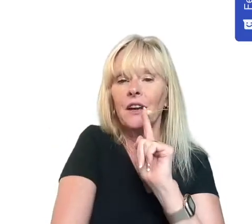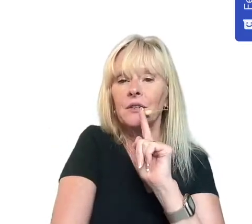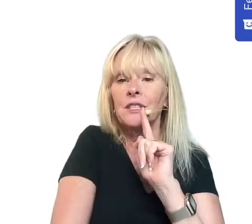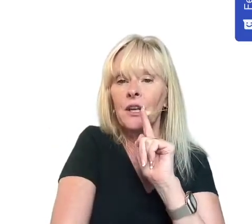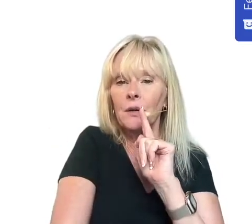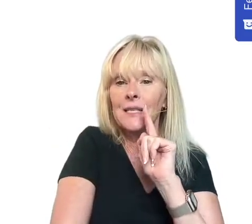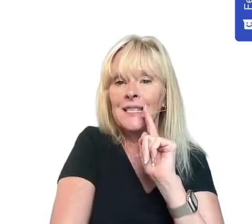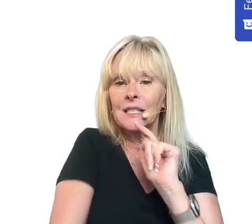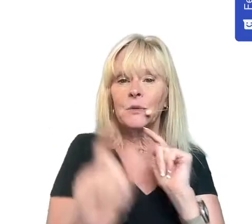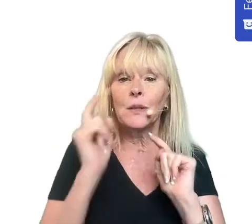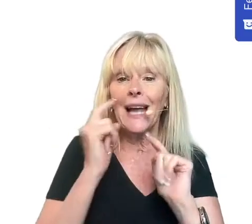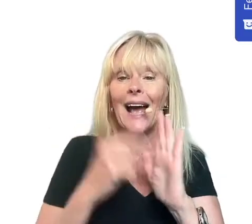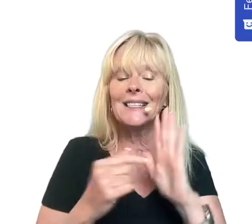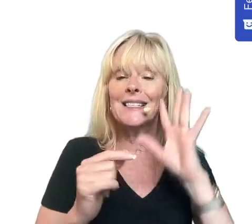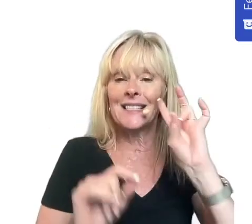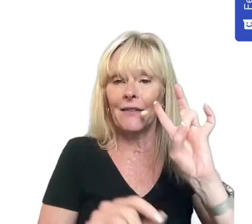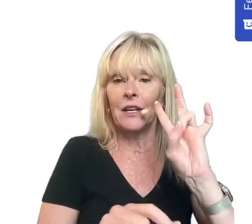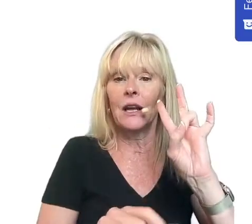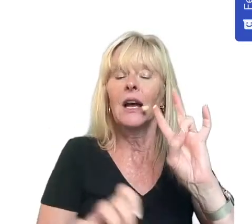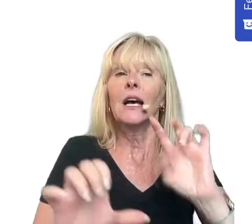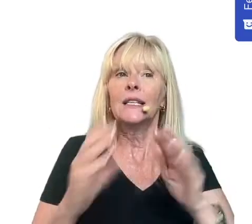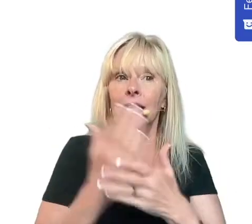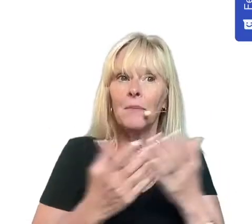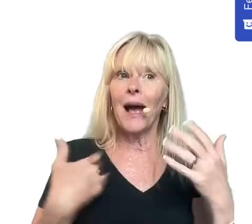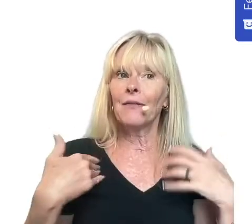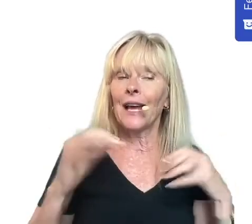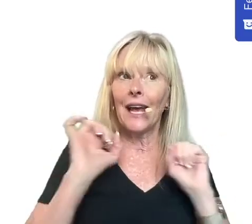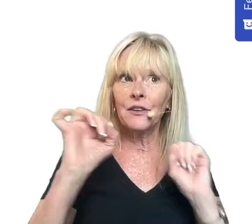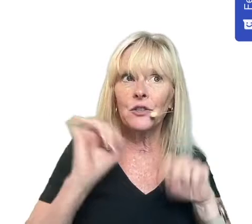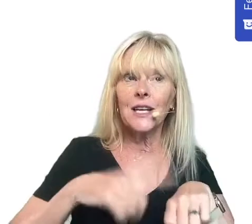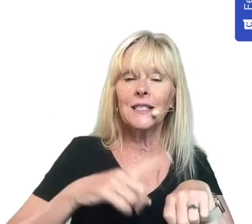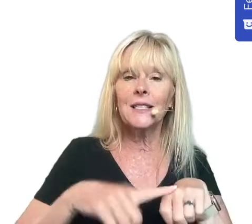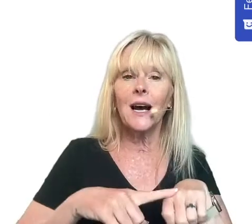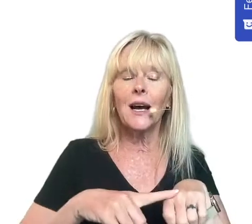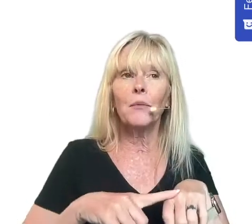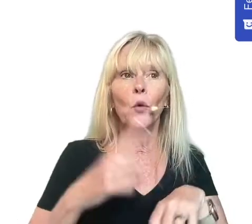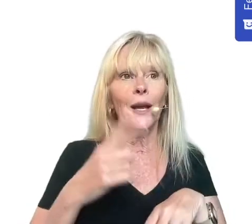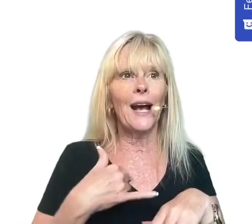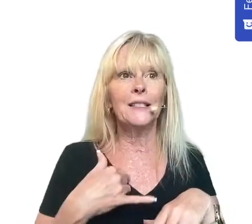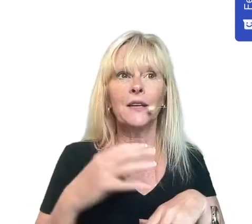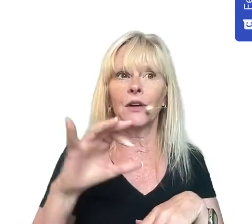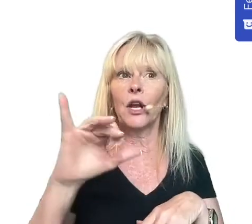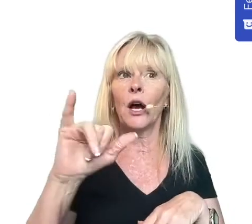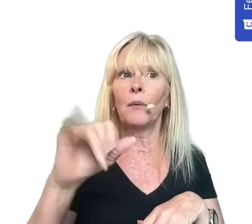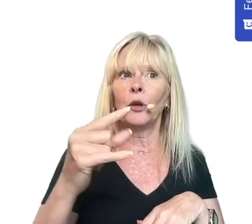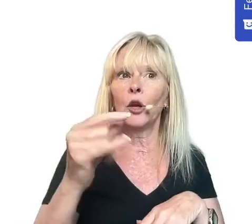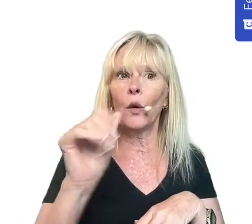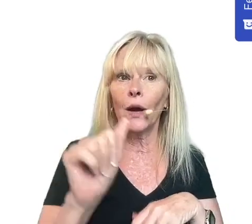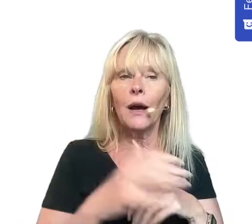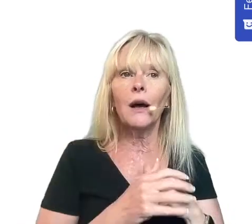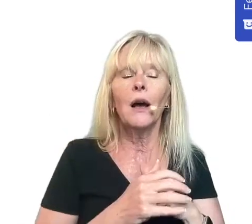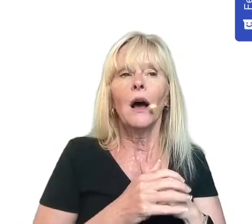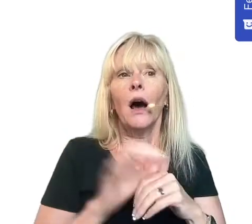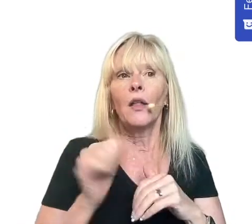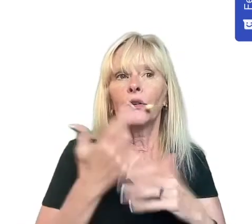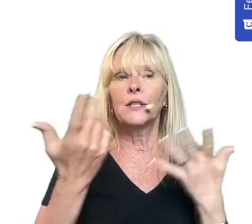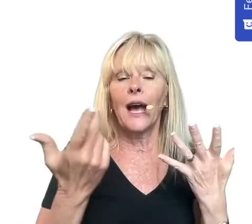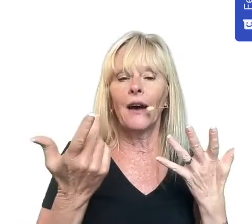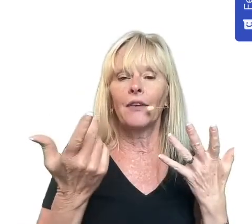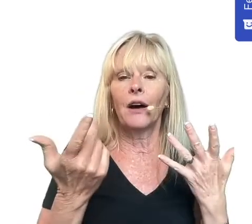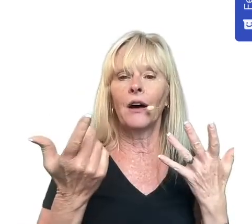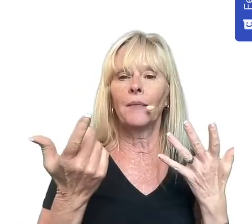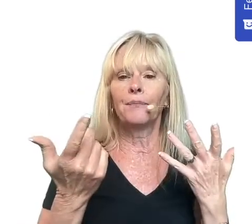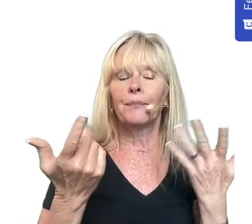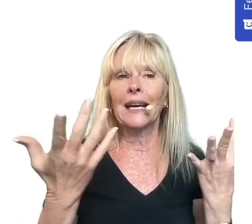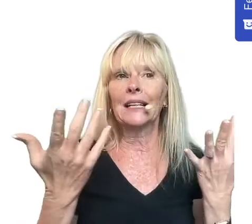the videos. Notice this one has 7. Some have like exercise time. One has even yoga. Others